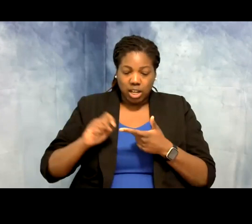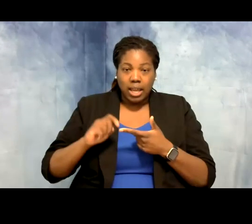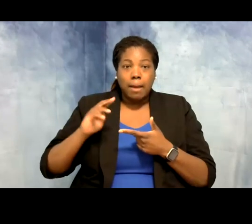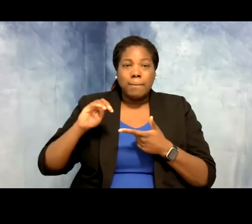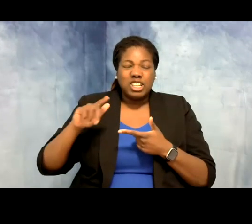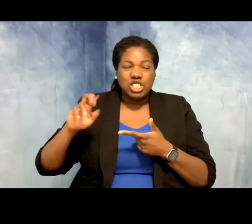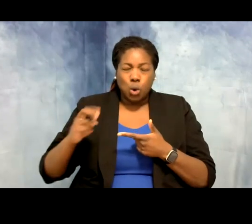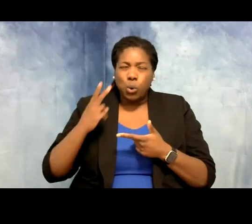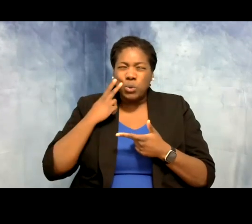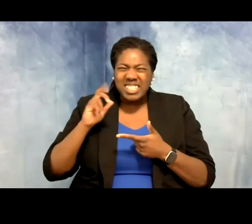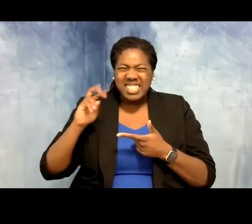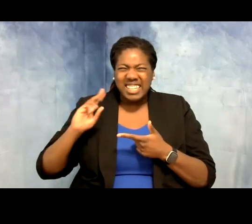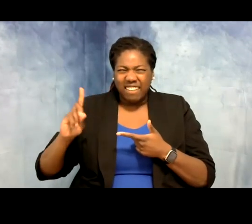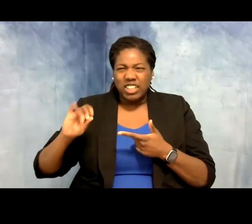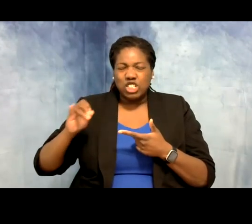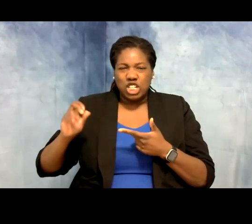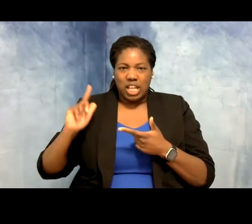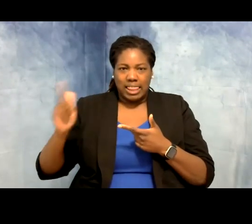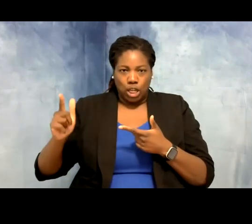and JJ, in a little bit.